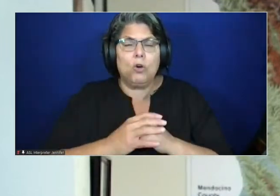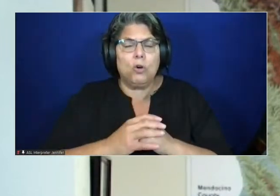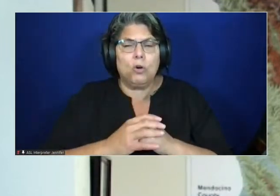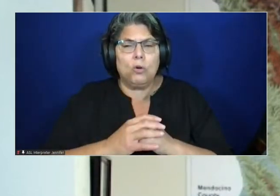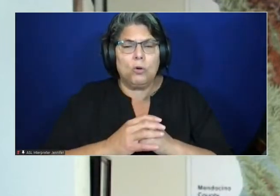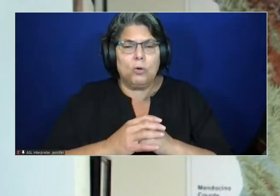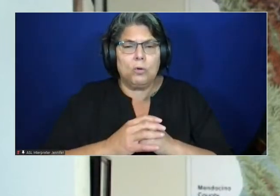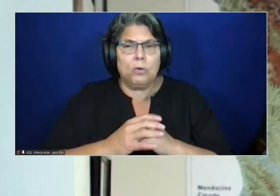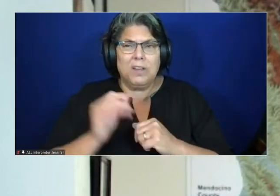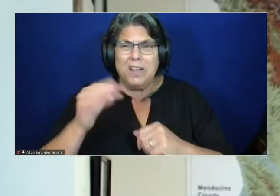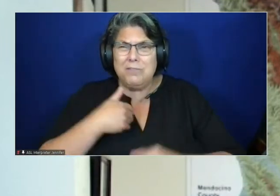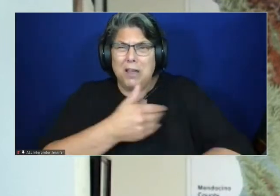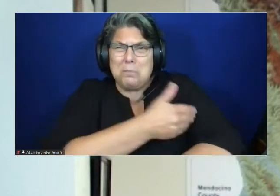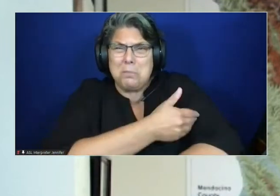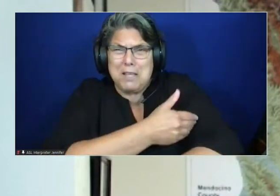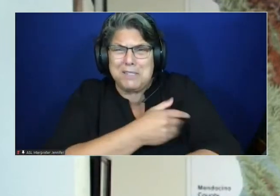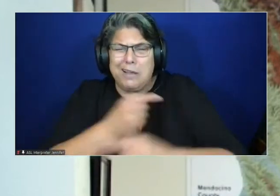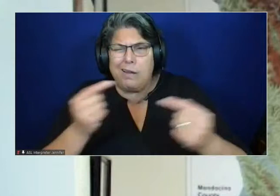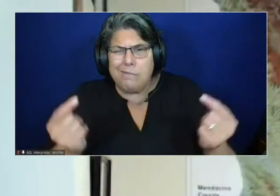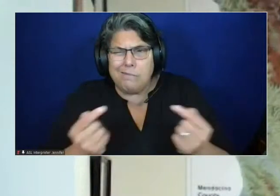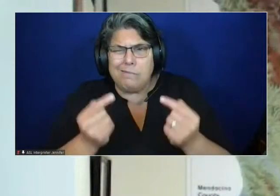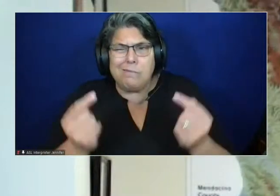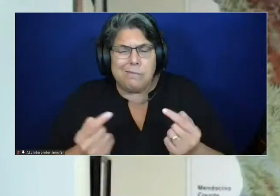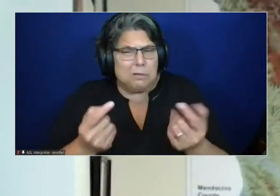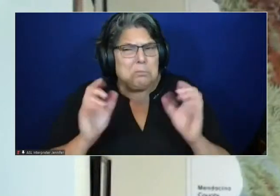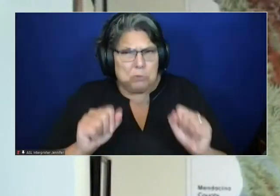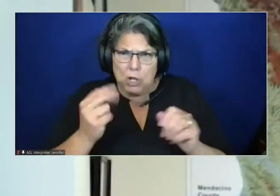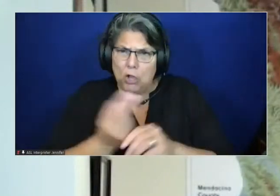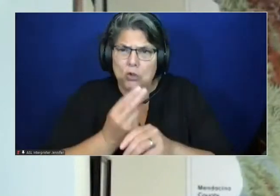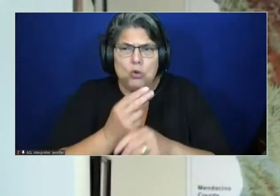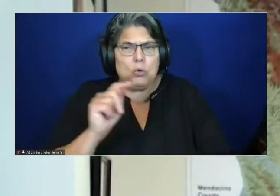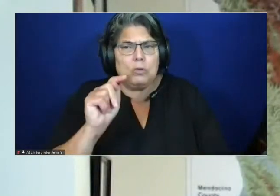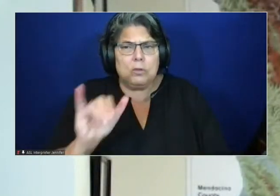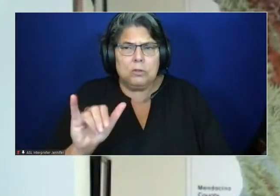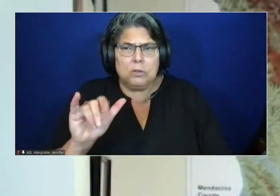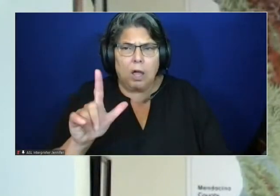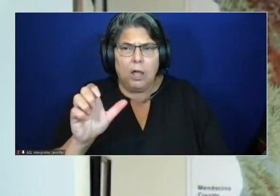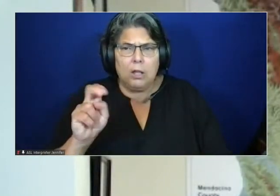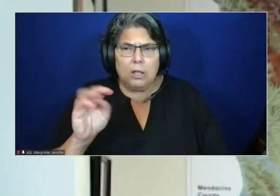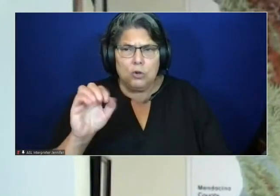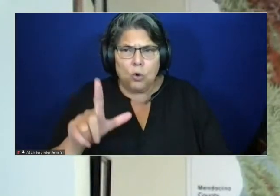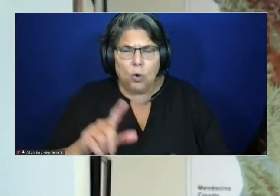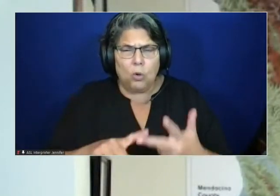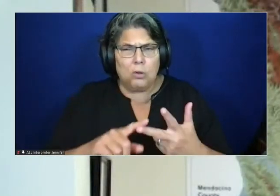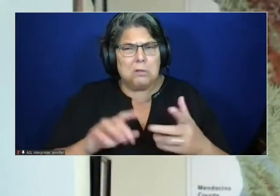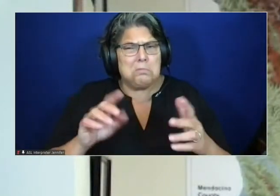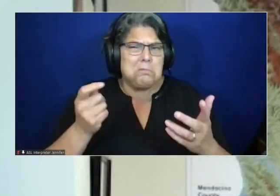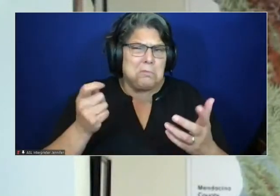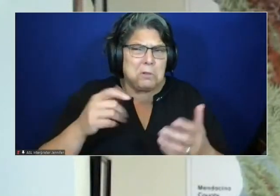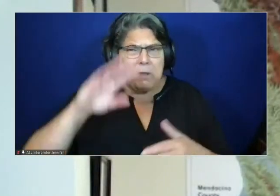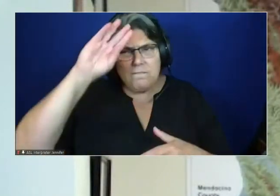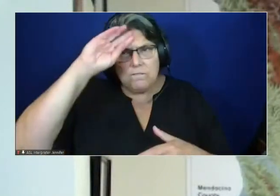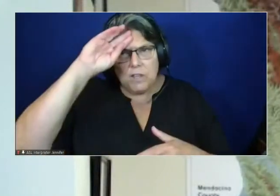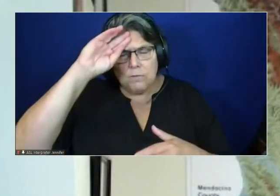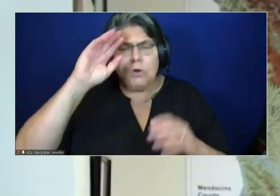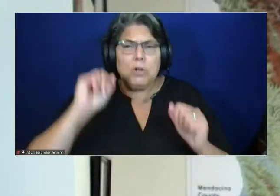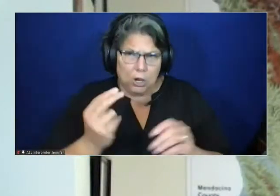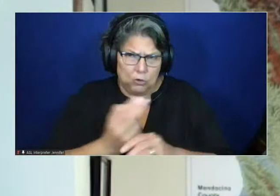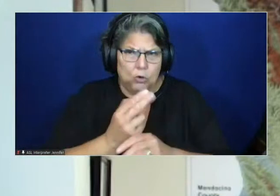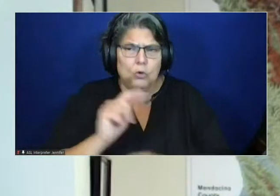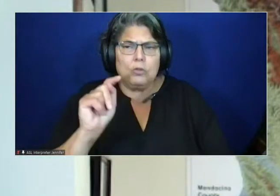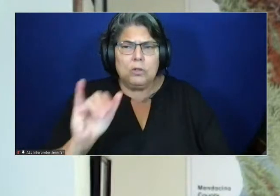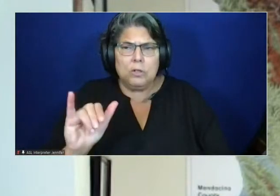If you have muscle aches and pains, and Tylenol works fine for that. Mild fevers, you can use Tylenol.